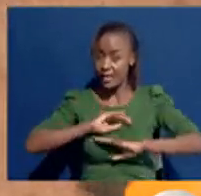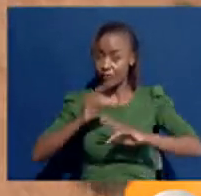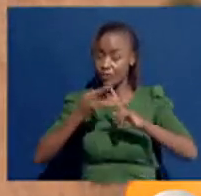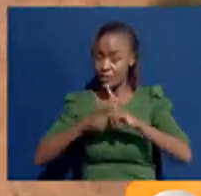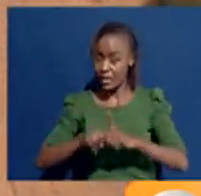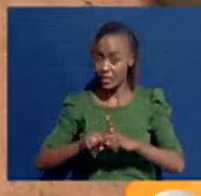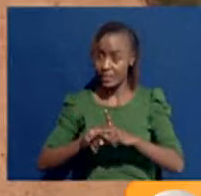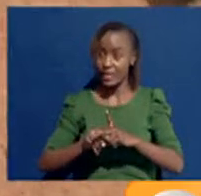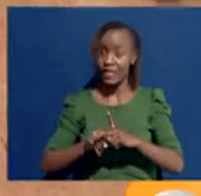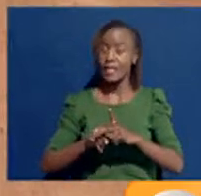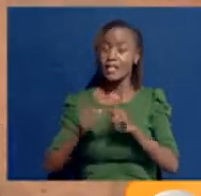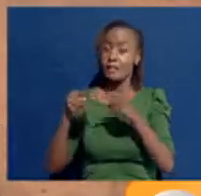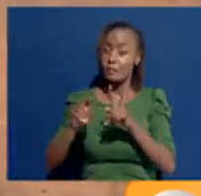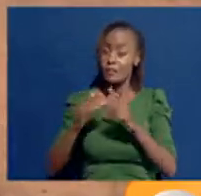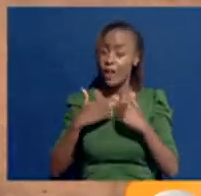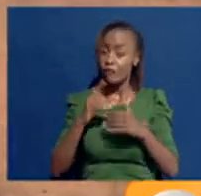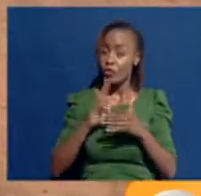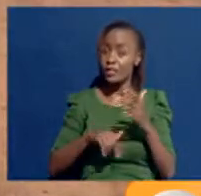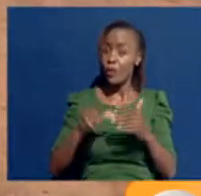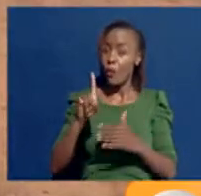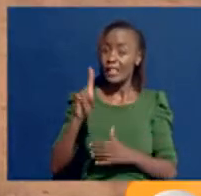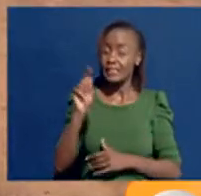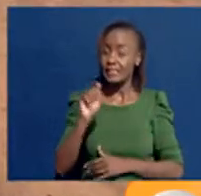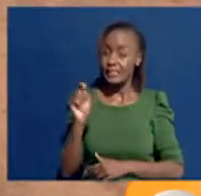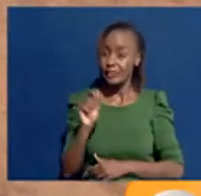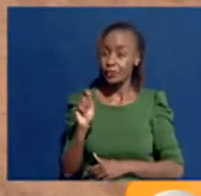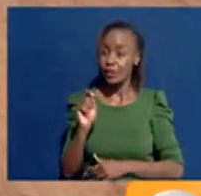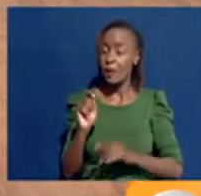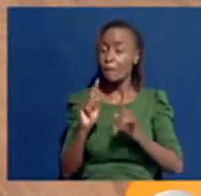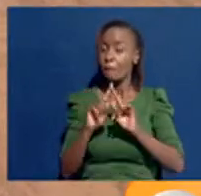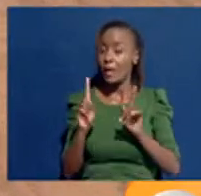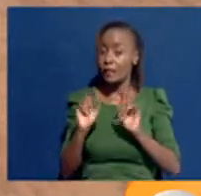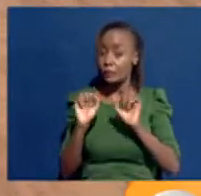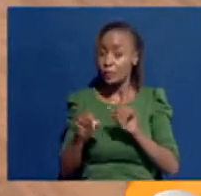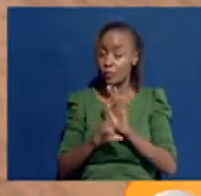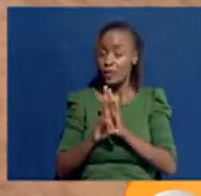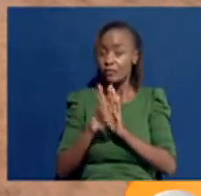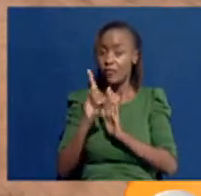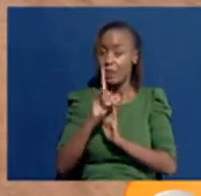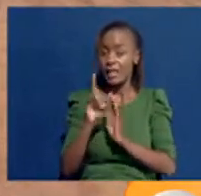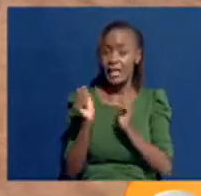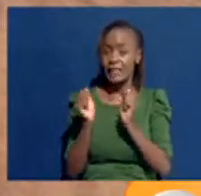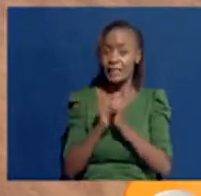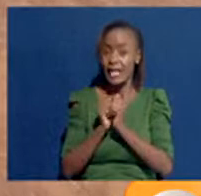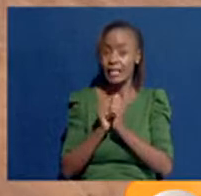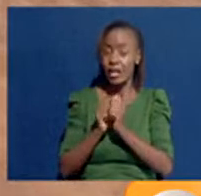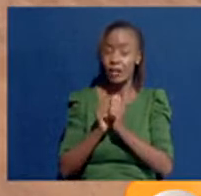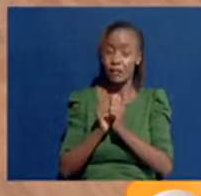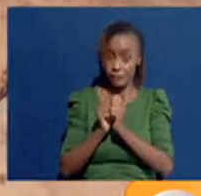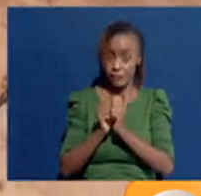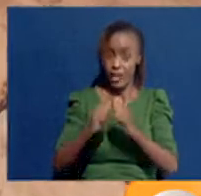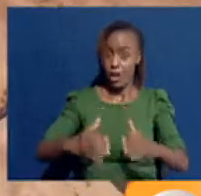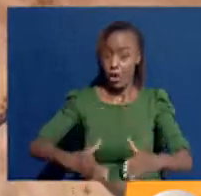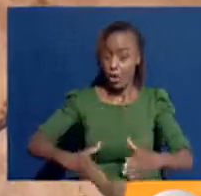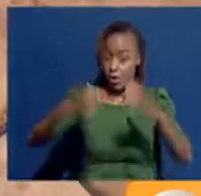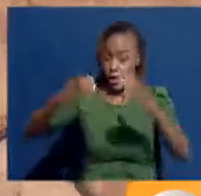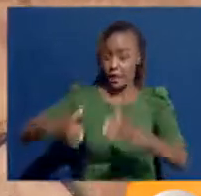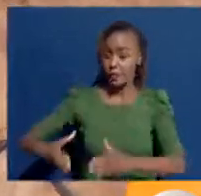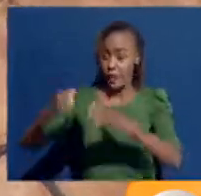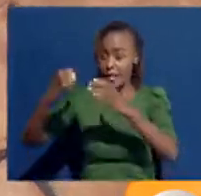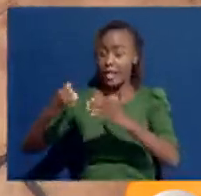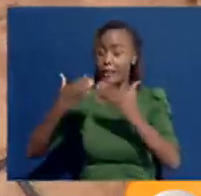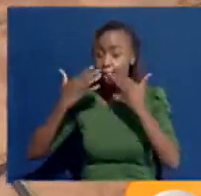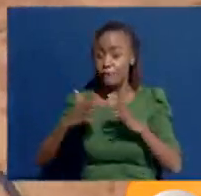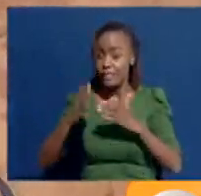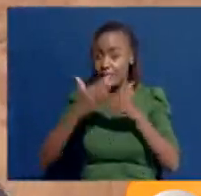trillion commercial extraction stage that will see the development of the 10 oil wells complete in 3 years,